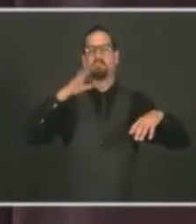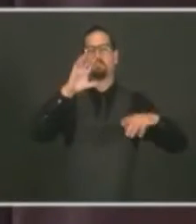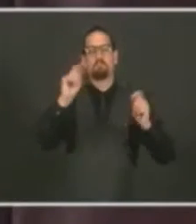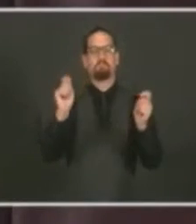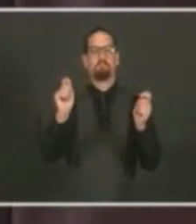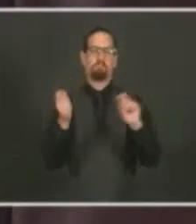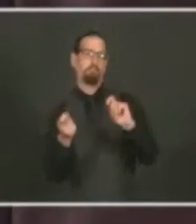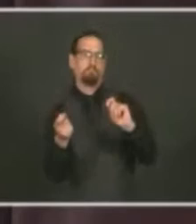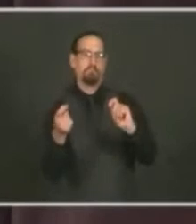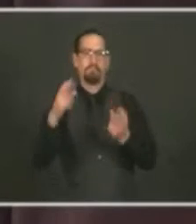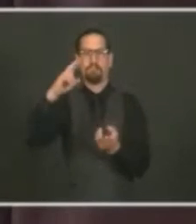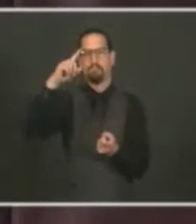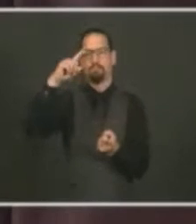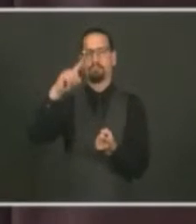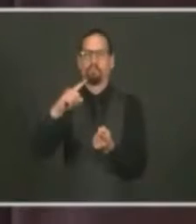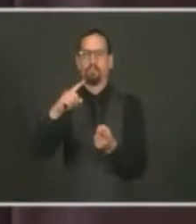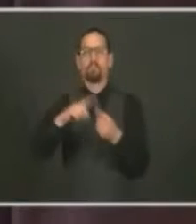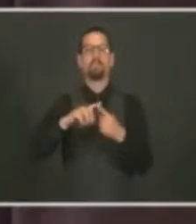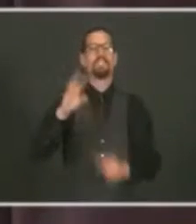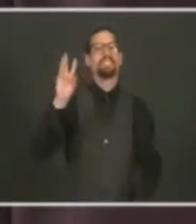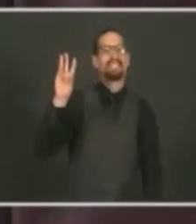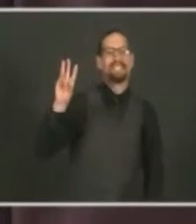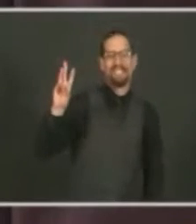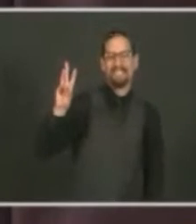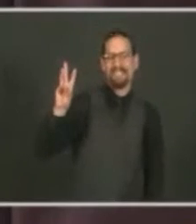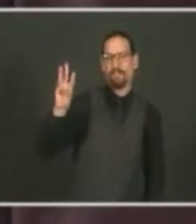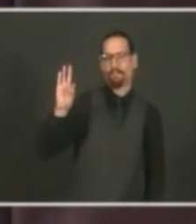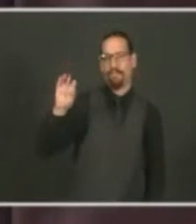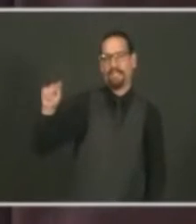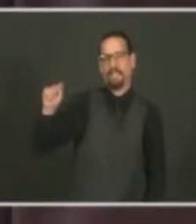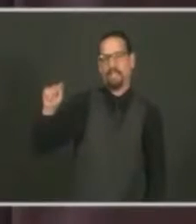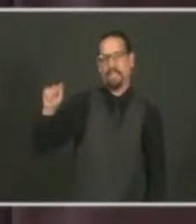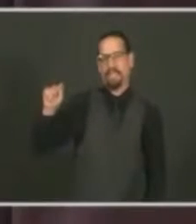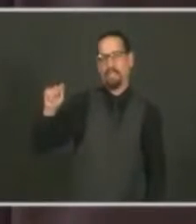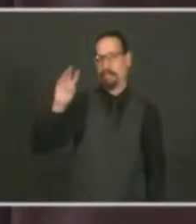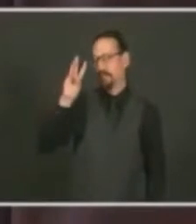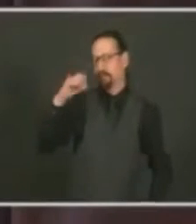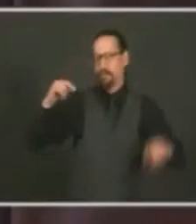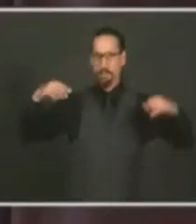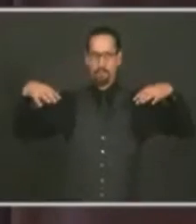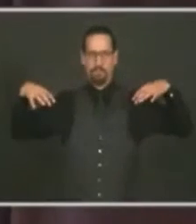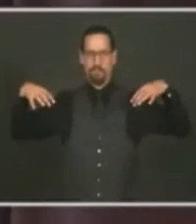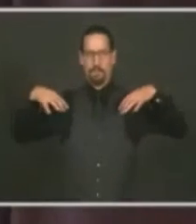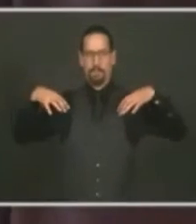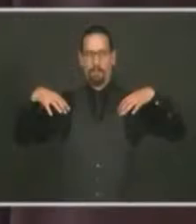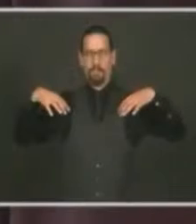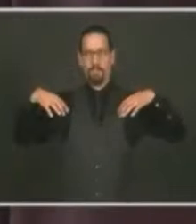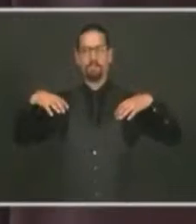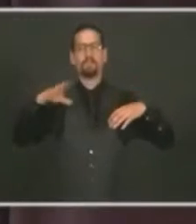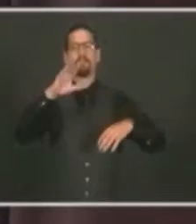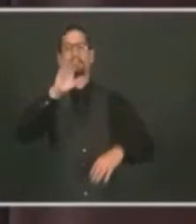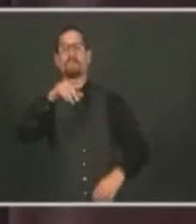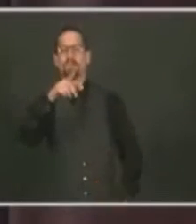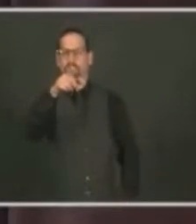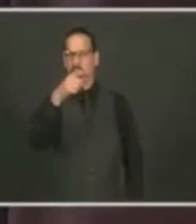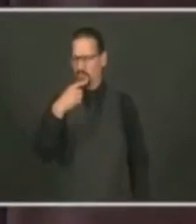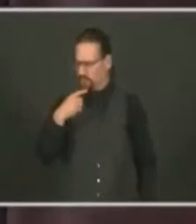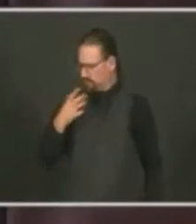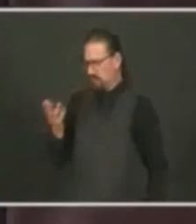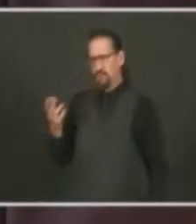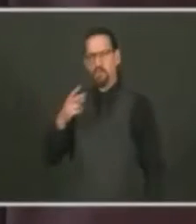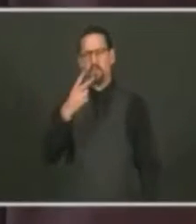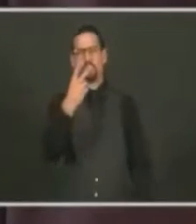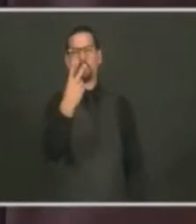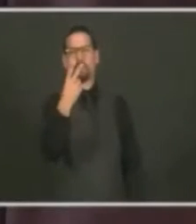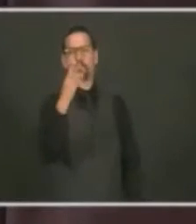feet apart instead of 8 feet apart. Now I realize this isn't a very big deal. It's only 2 feet, but it is I